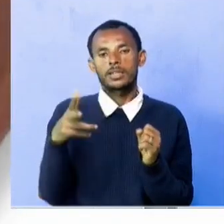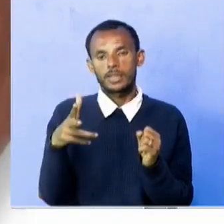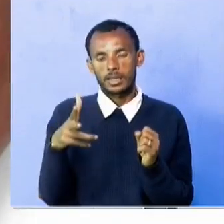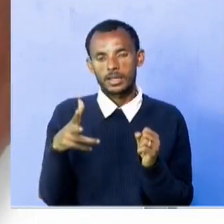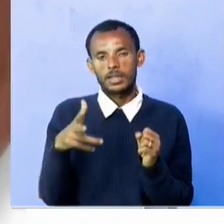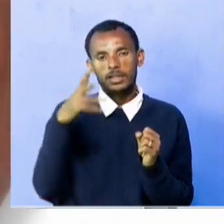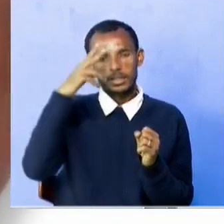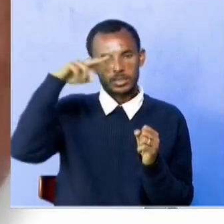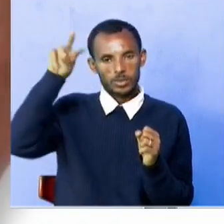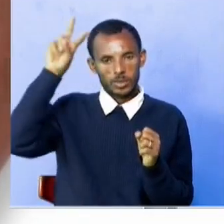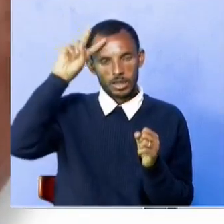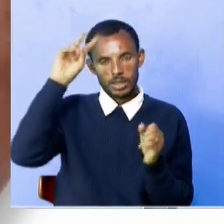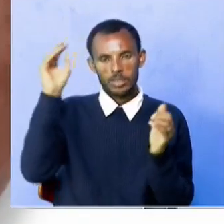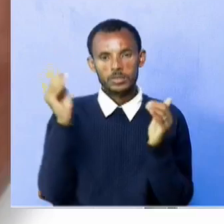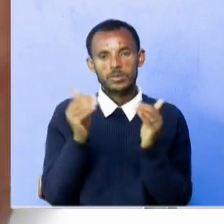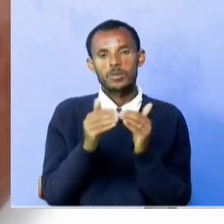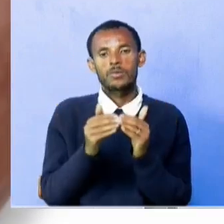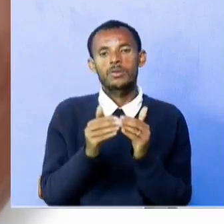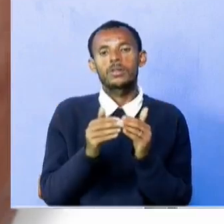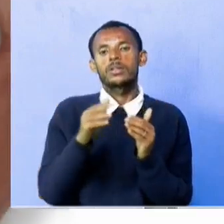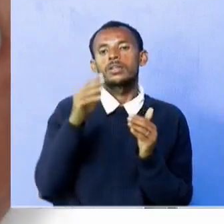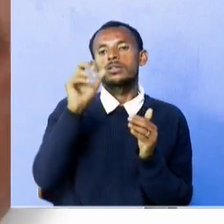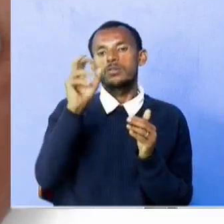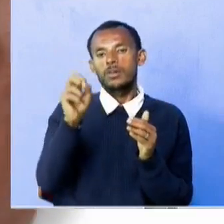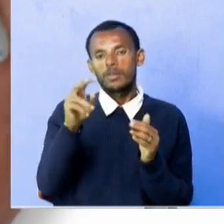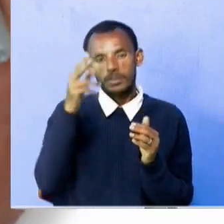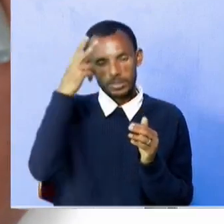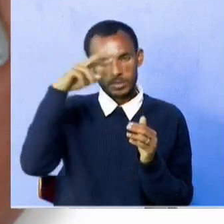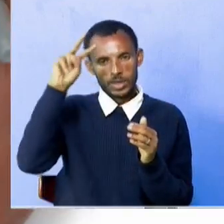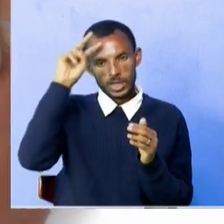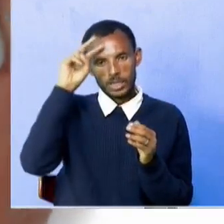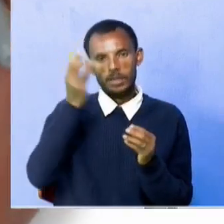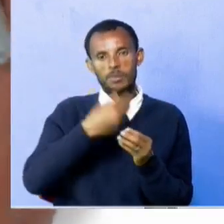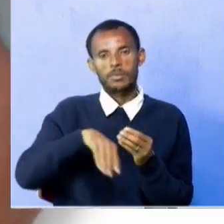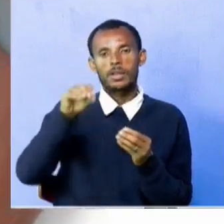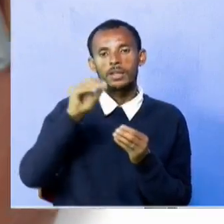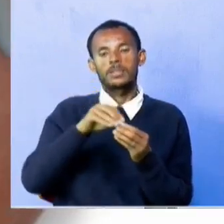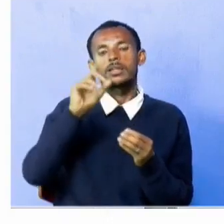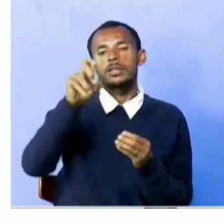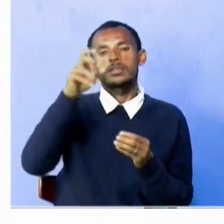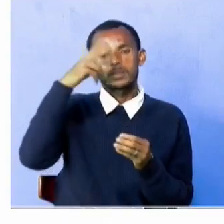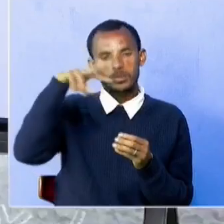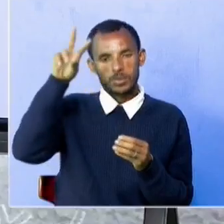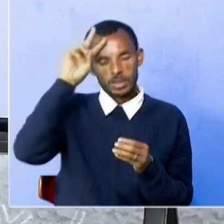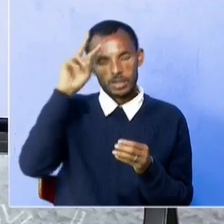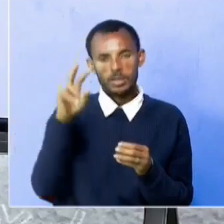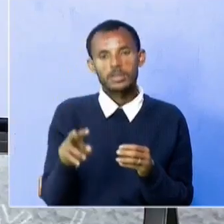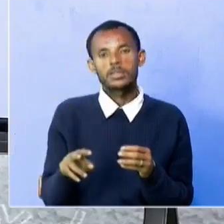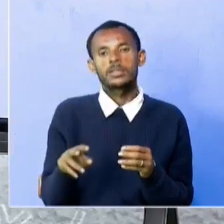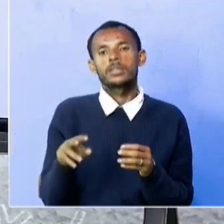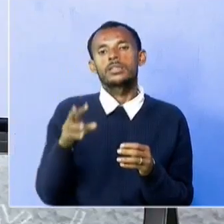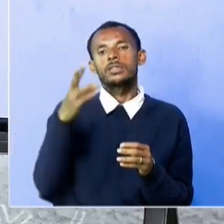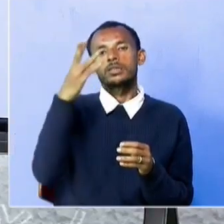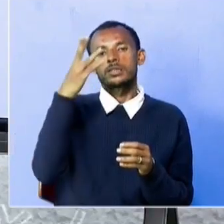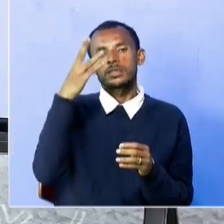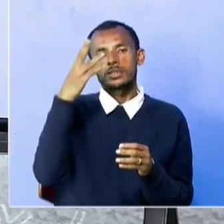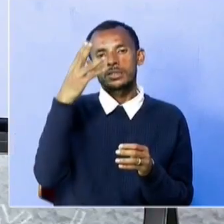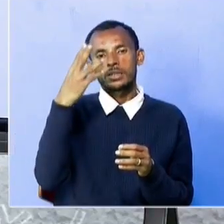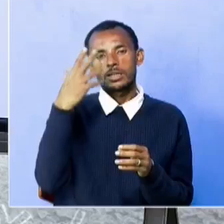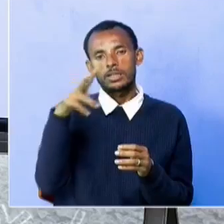square is equal to 12 square plus x square. Okay, 13 square